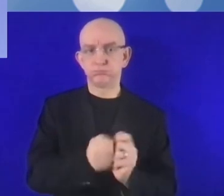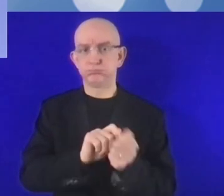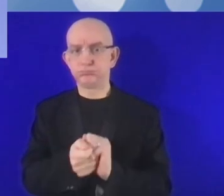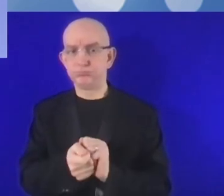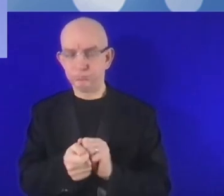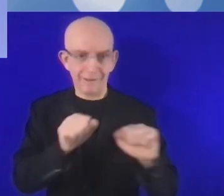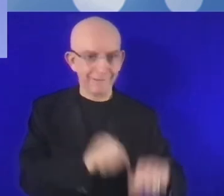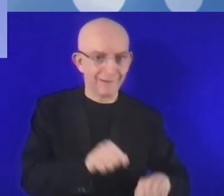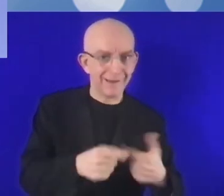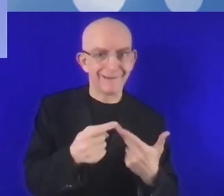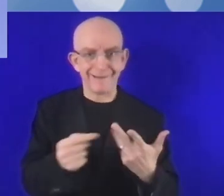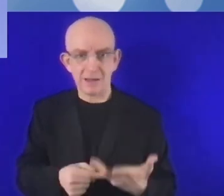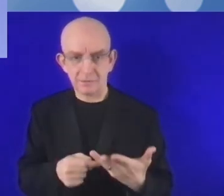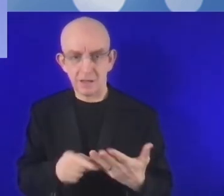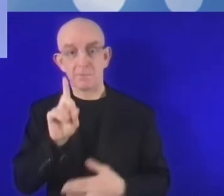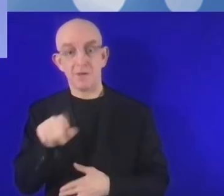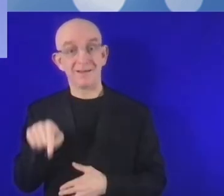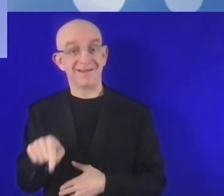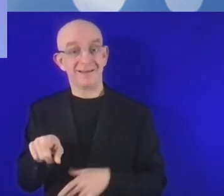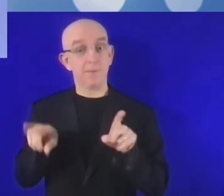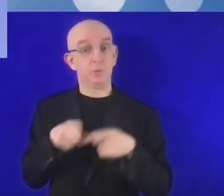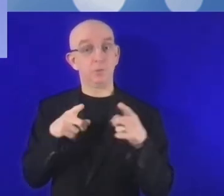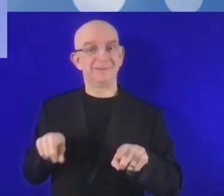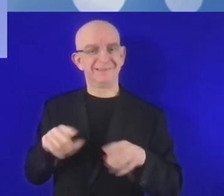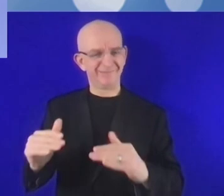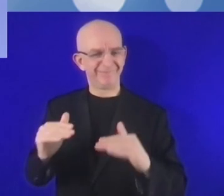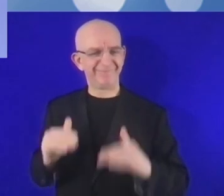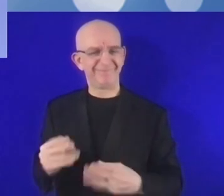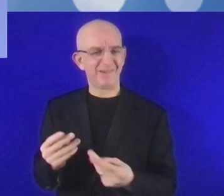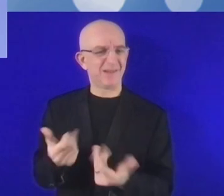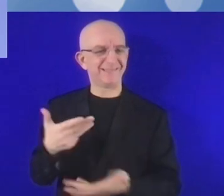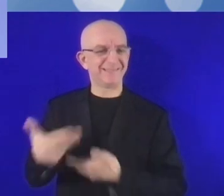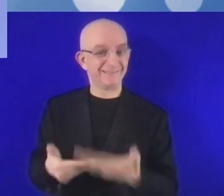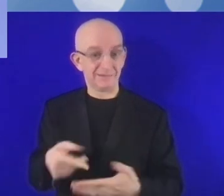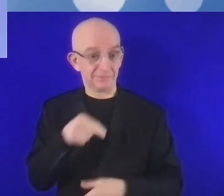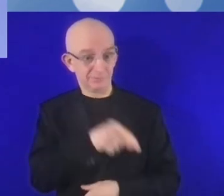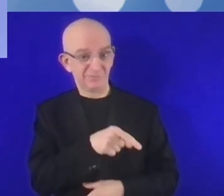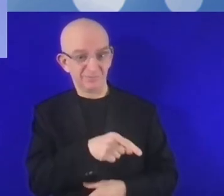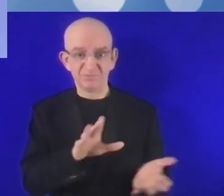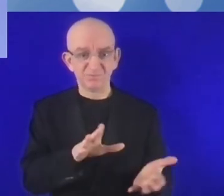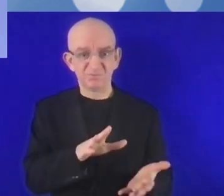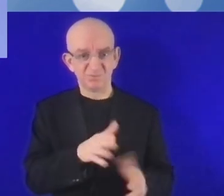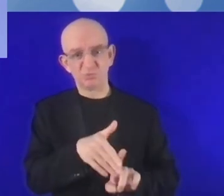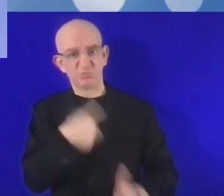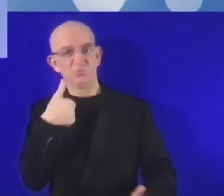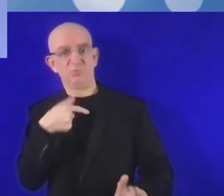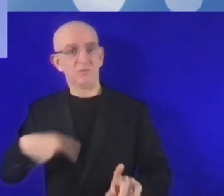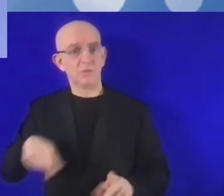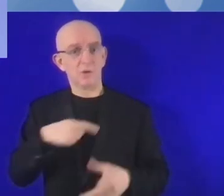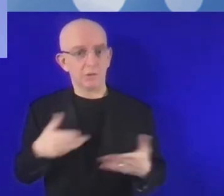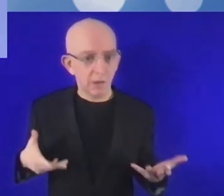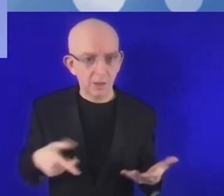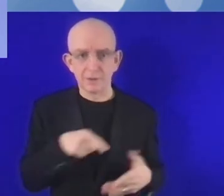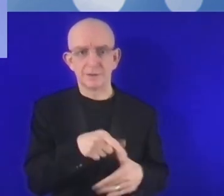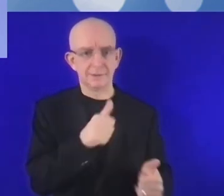So if you have this human curve going down, making us a bit less human, a bit more machine, and you have the technology curve going